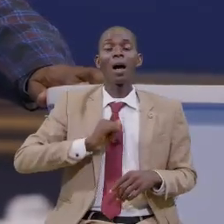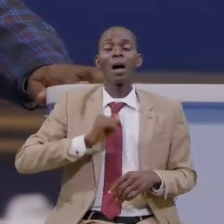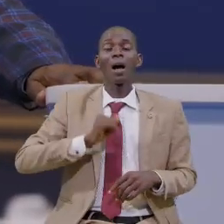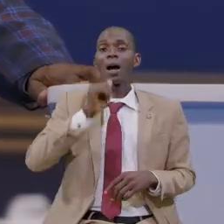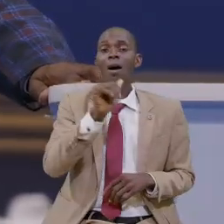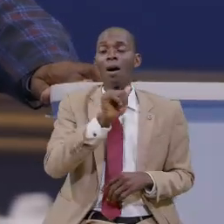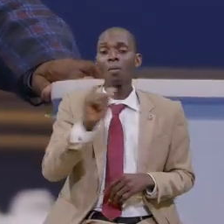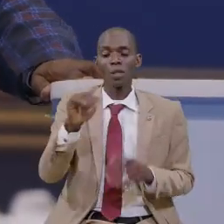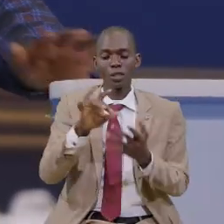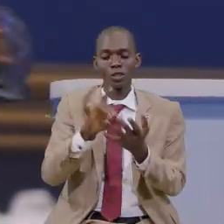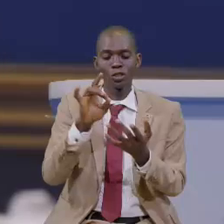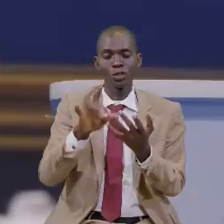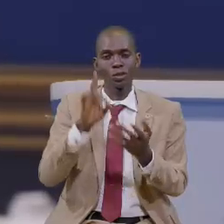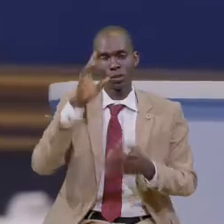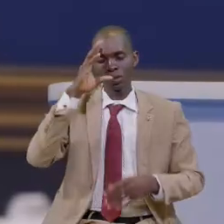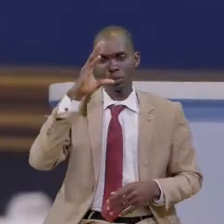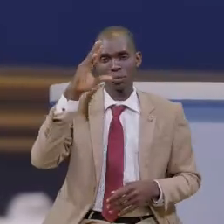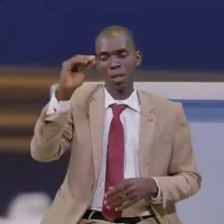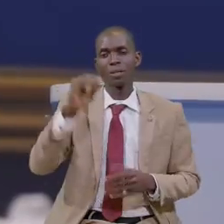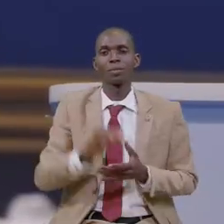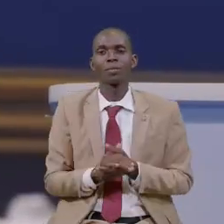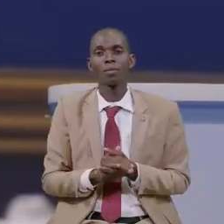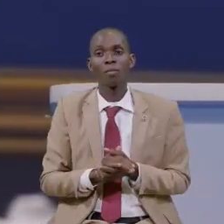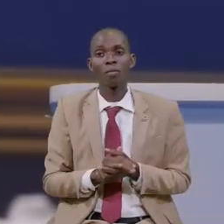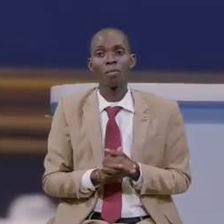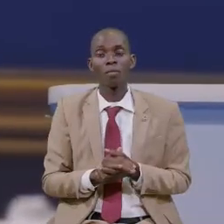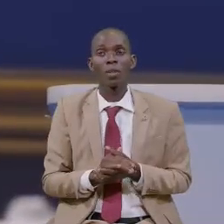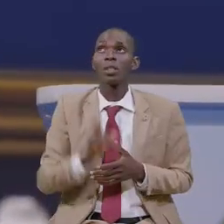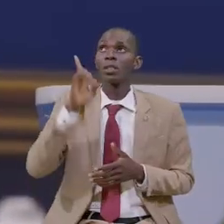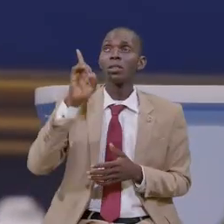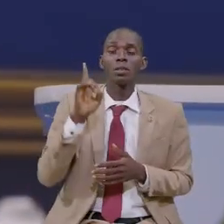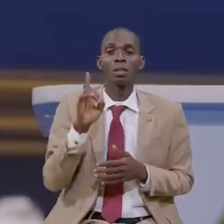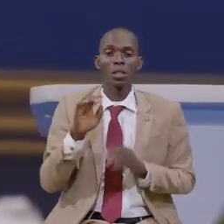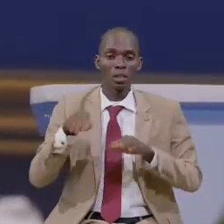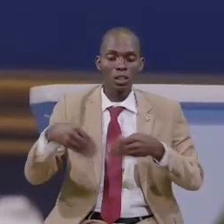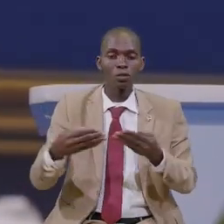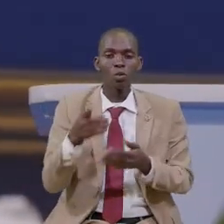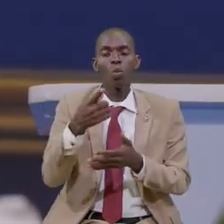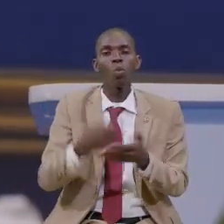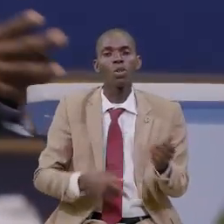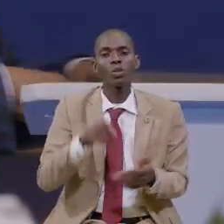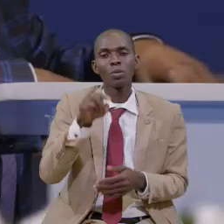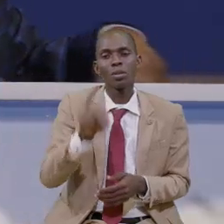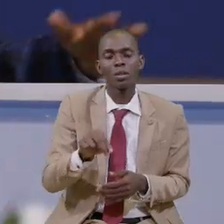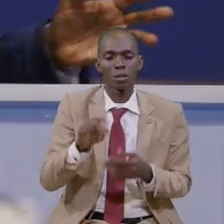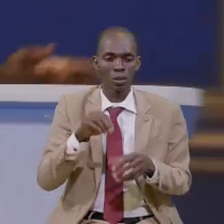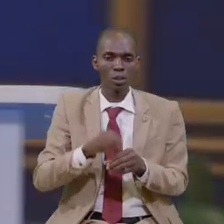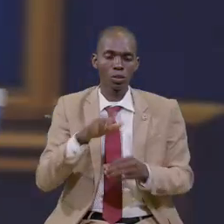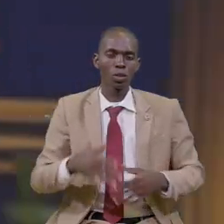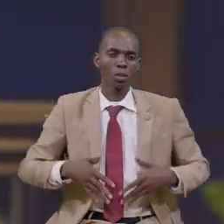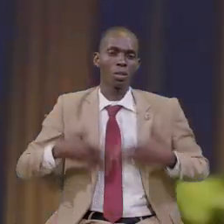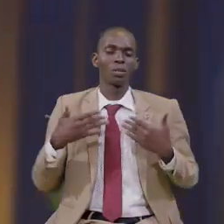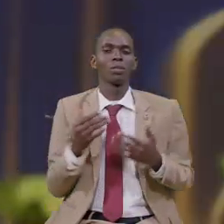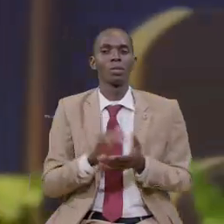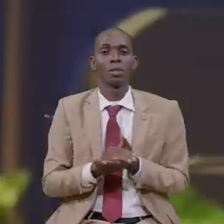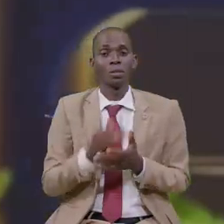chosen man. And he has put what he takes in your heart, in your life. Therefore, you're not worried